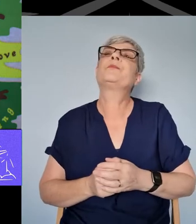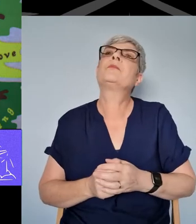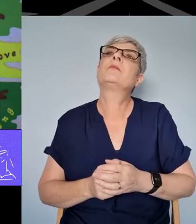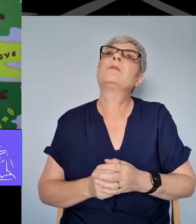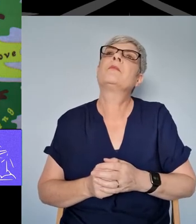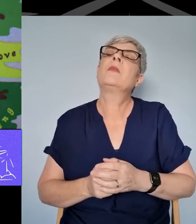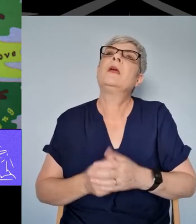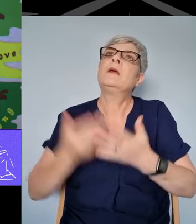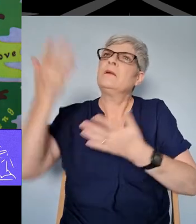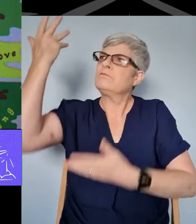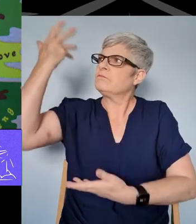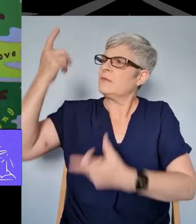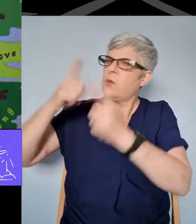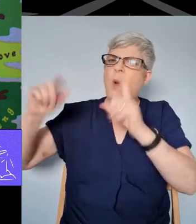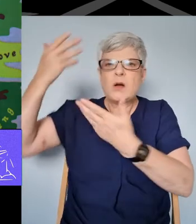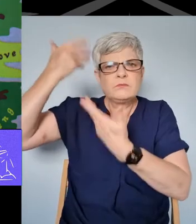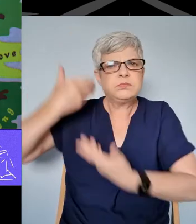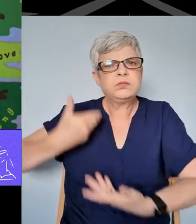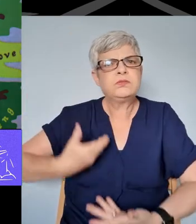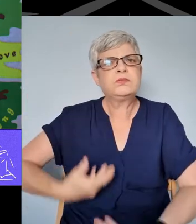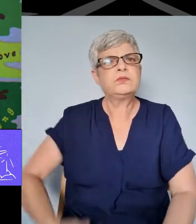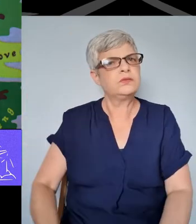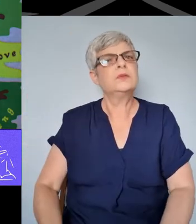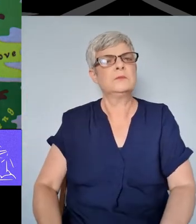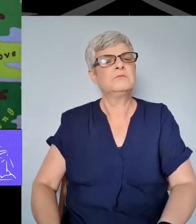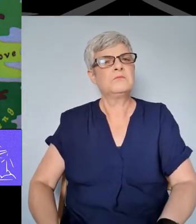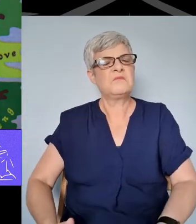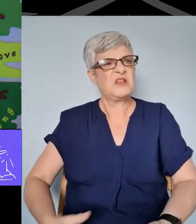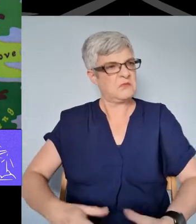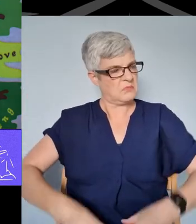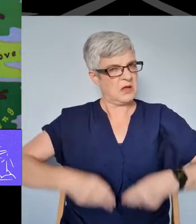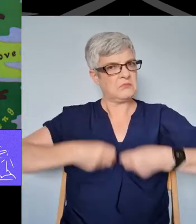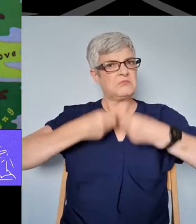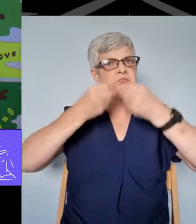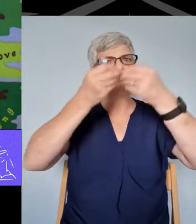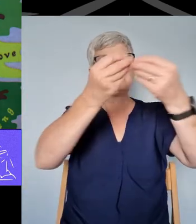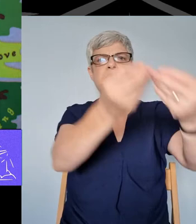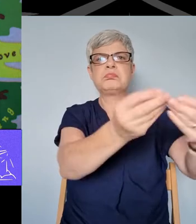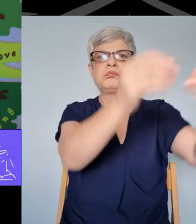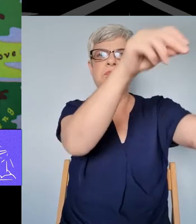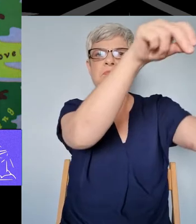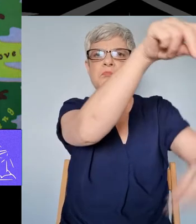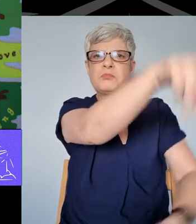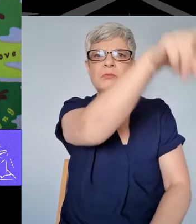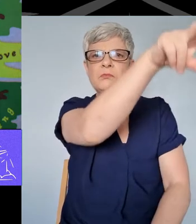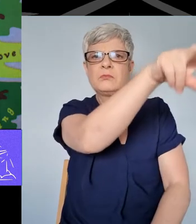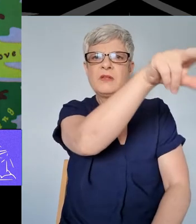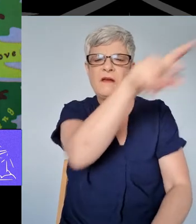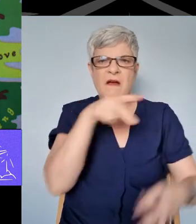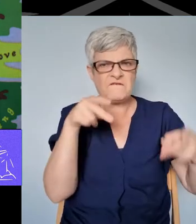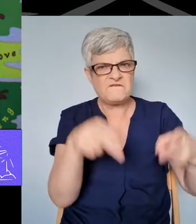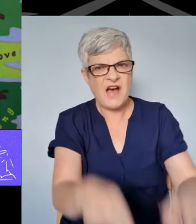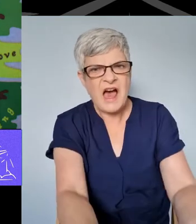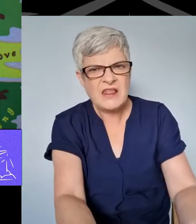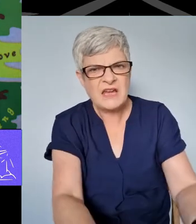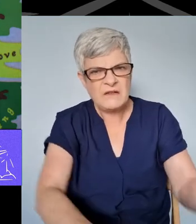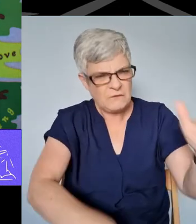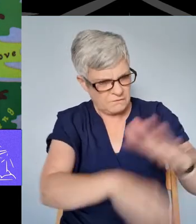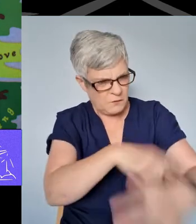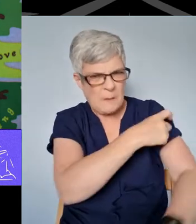The hand of the Lord was on me, and he brought me out by the Spirit of the Lord and set me in the middle of a valley. It was full of